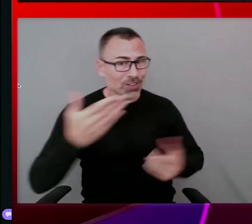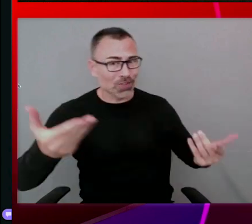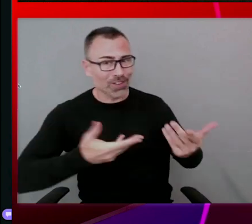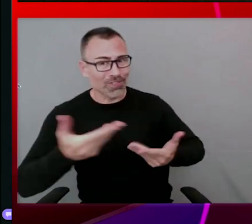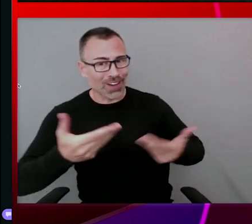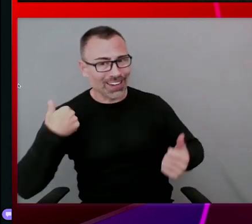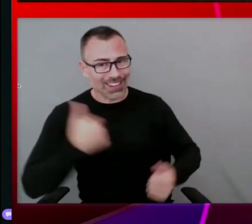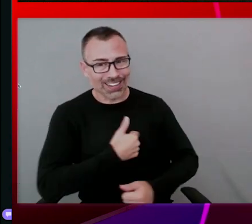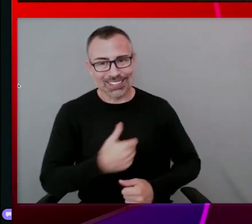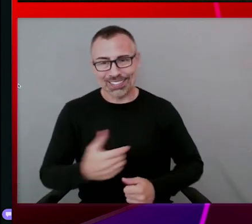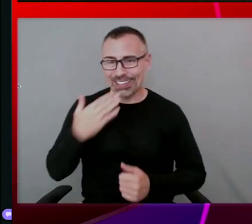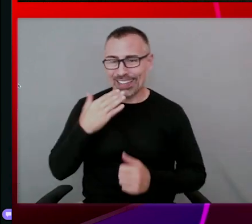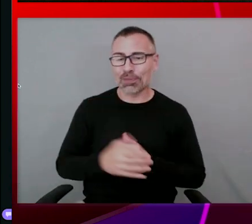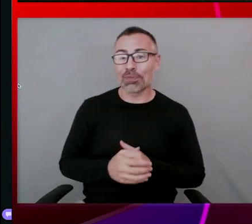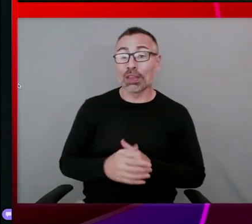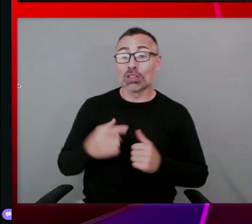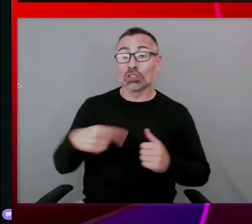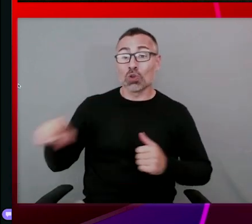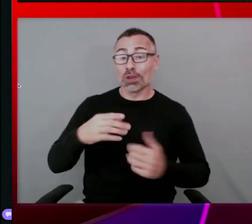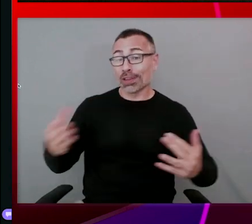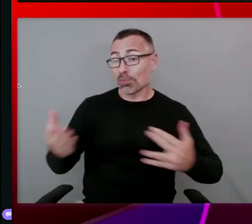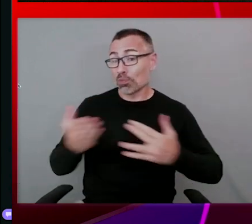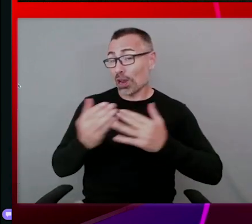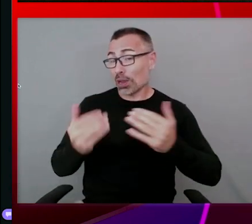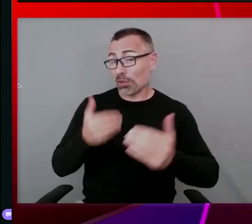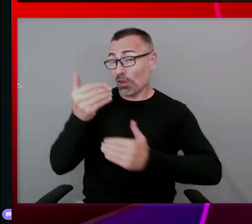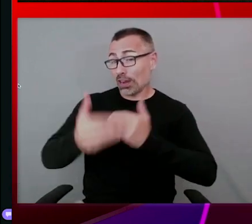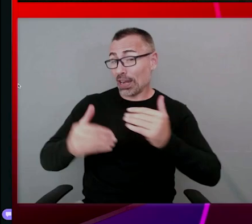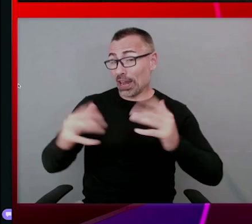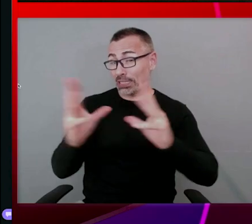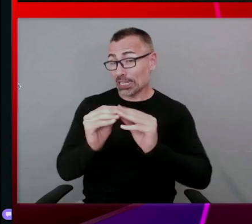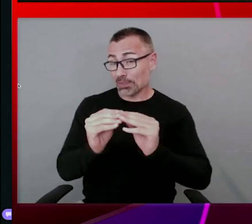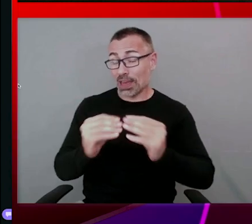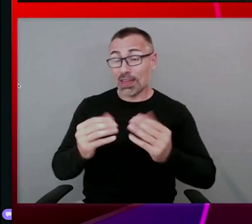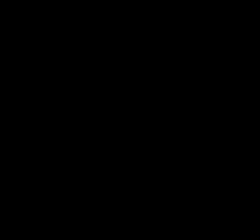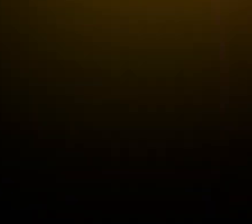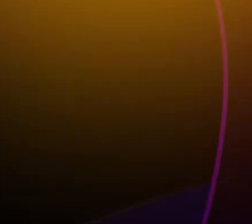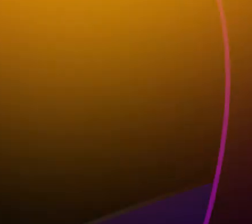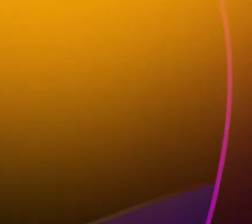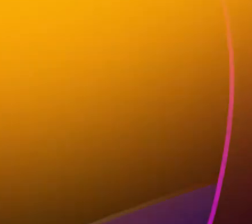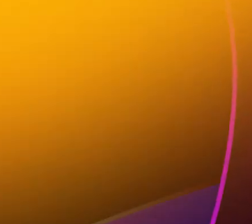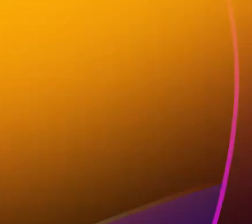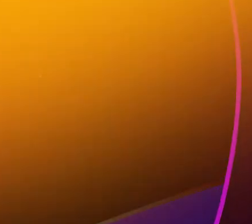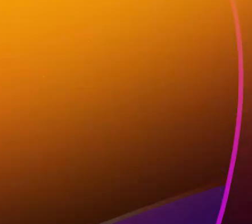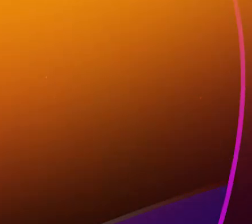It's a Thanks pleasure. for having us. So we're going to take a quick break before our next segment. Thanks for tuning in, and we'll see you in a few minutes.